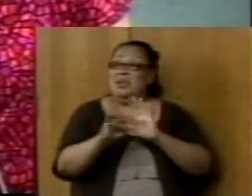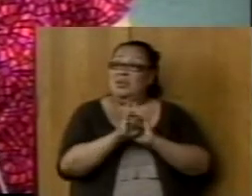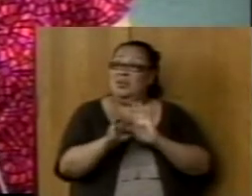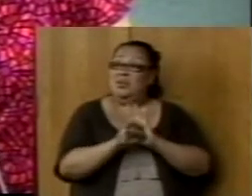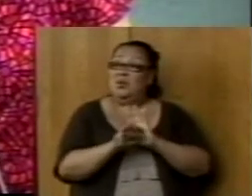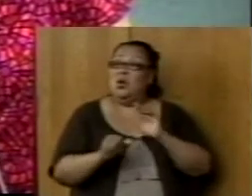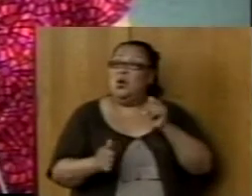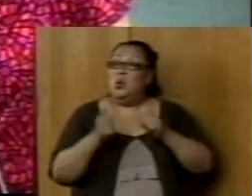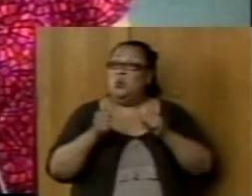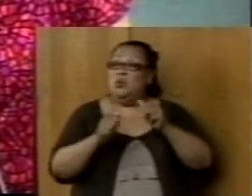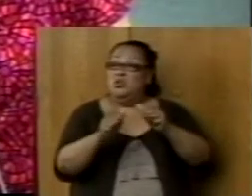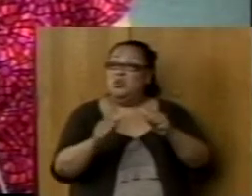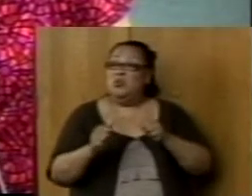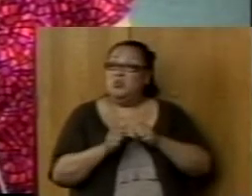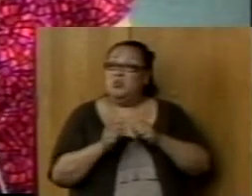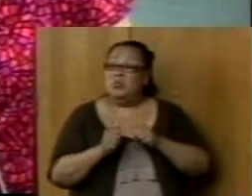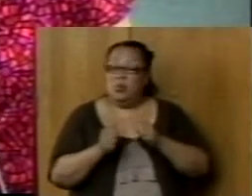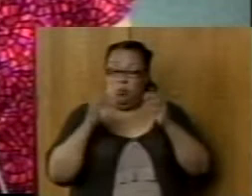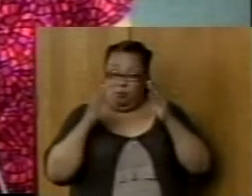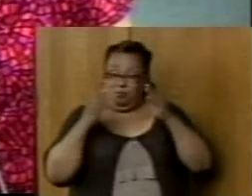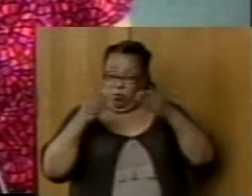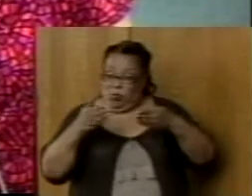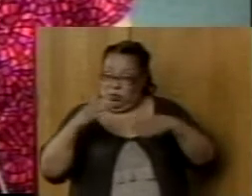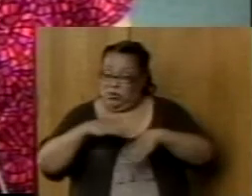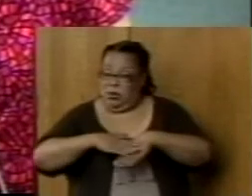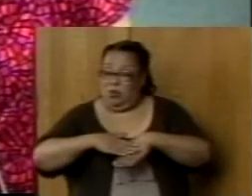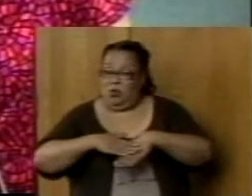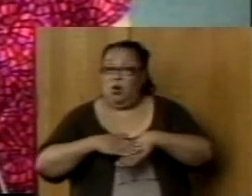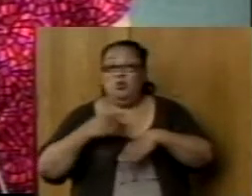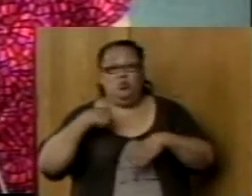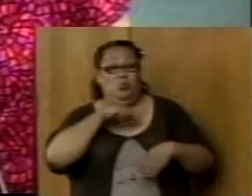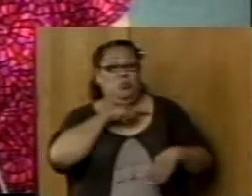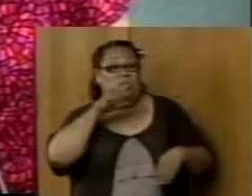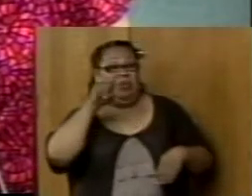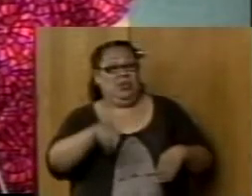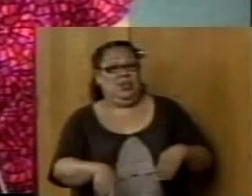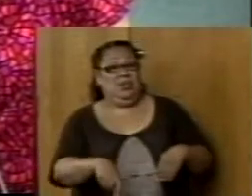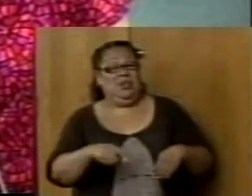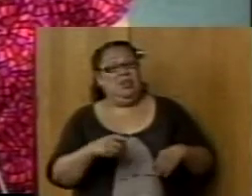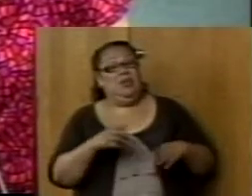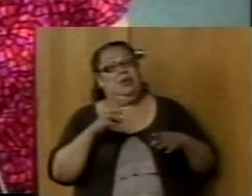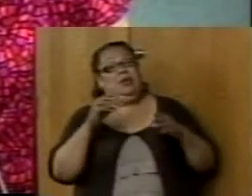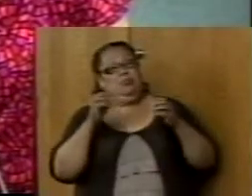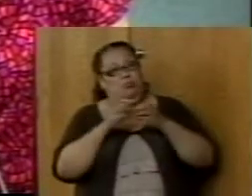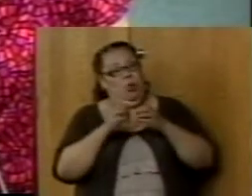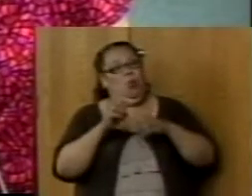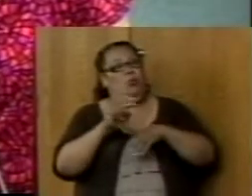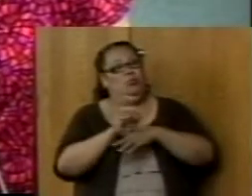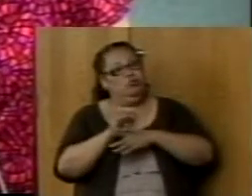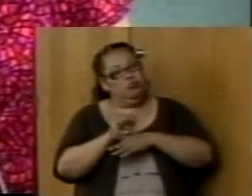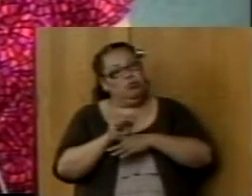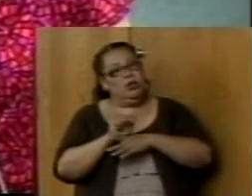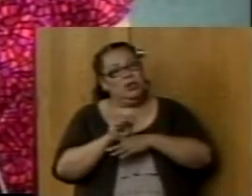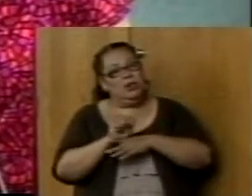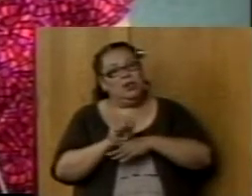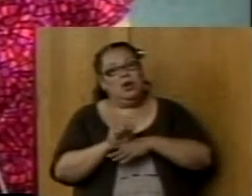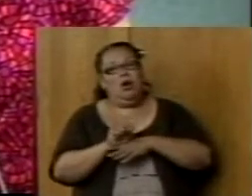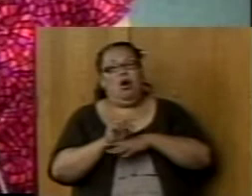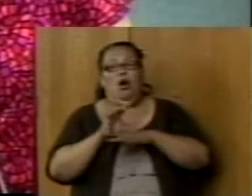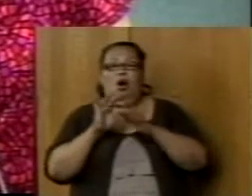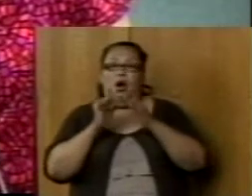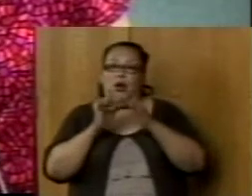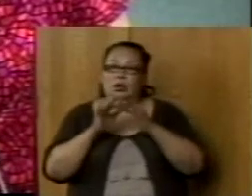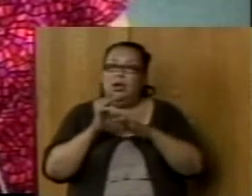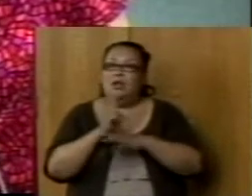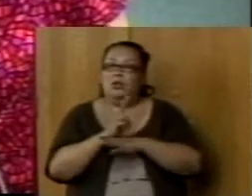which are the areas that we need to focus on. Do we need for them to have more training on the online use?